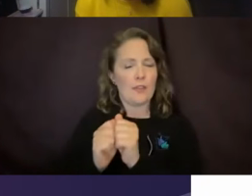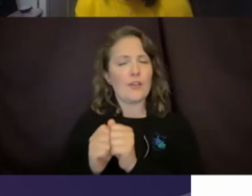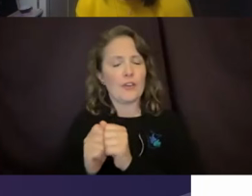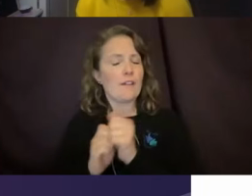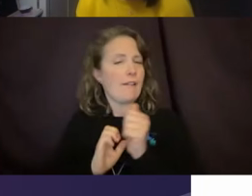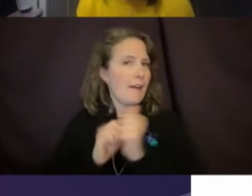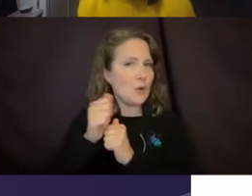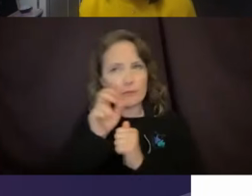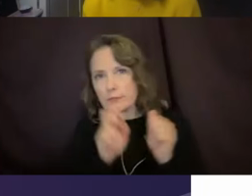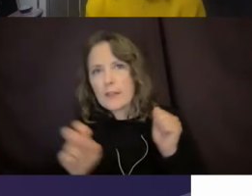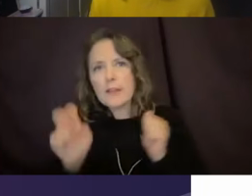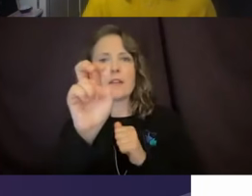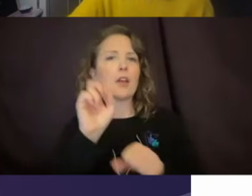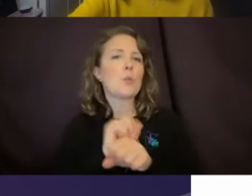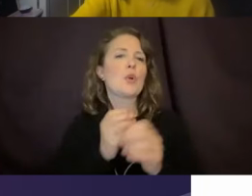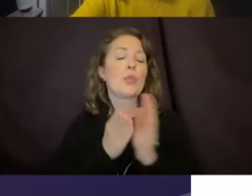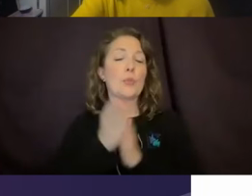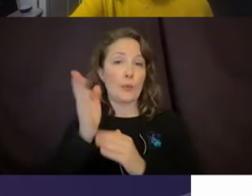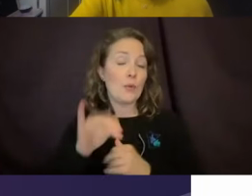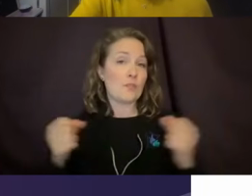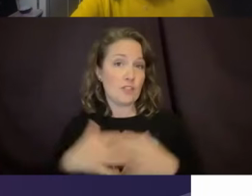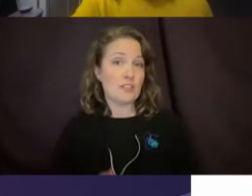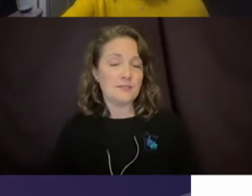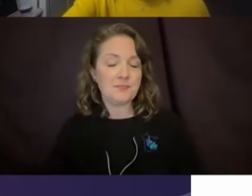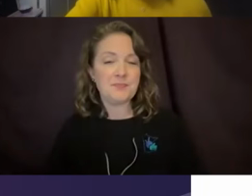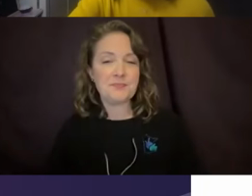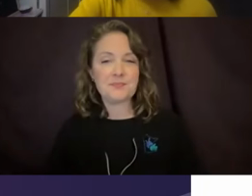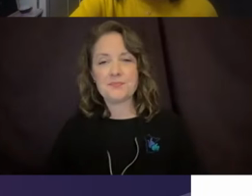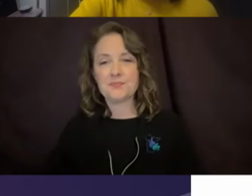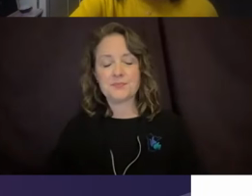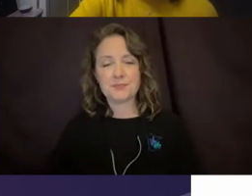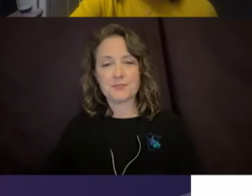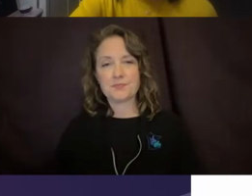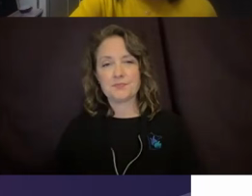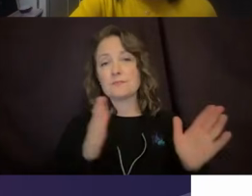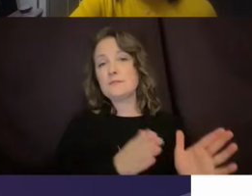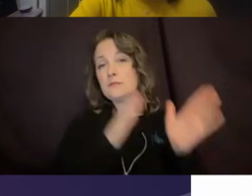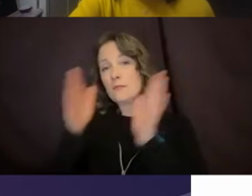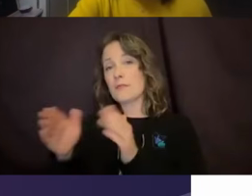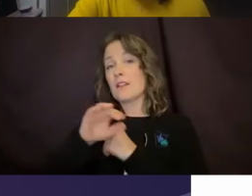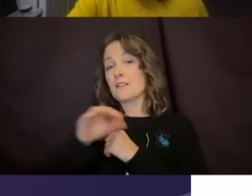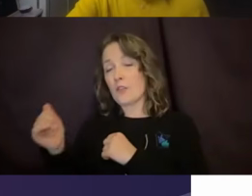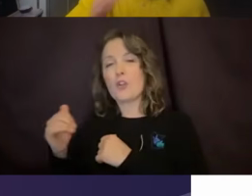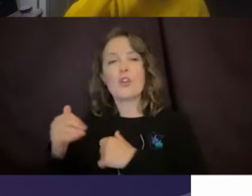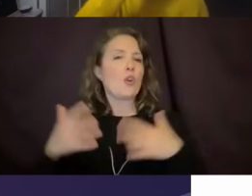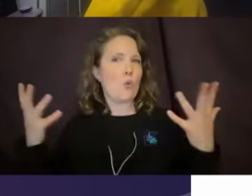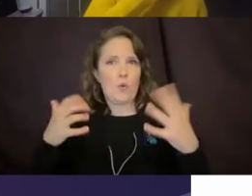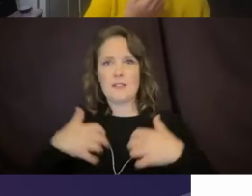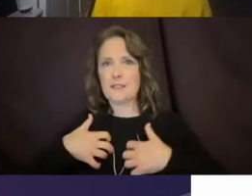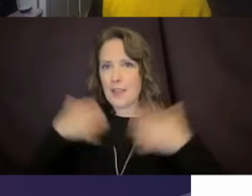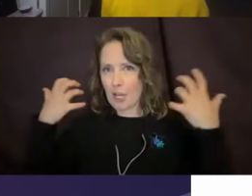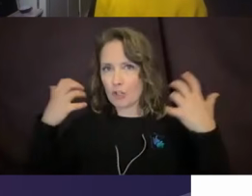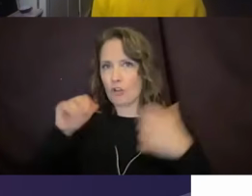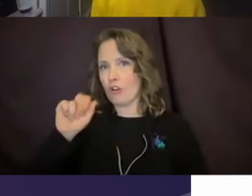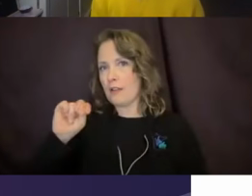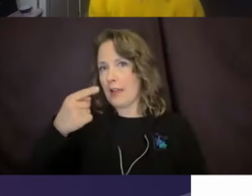how to navigate and how to work through some of these fears. Um, and then there's another about what is anger. So I know in the chat